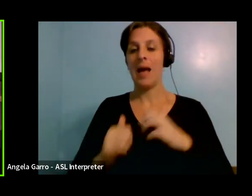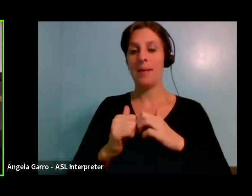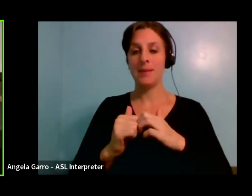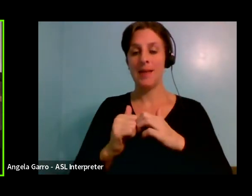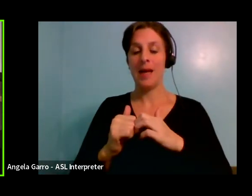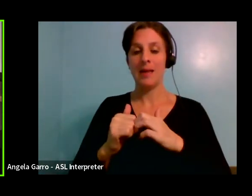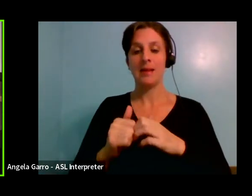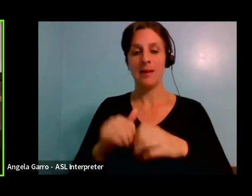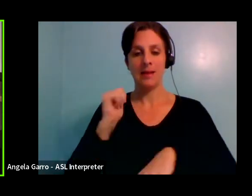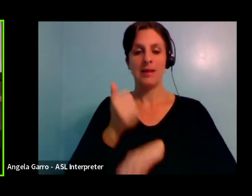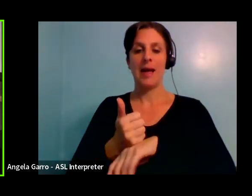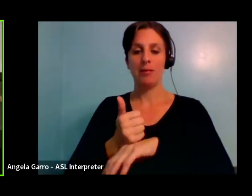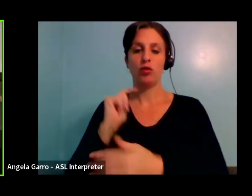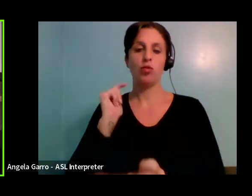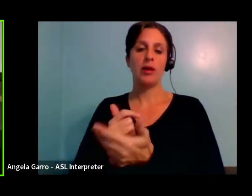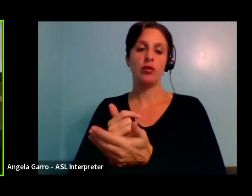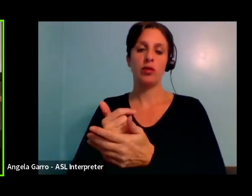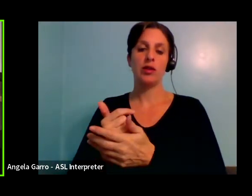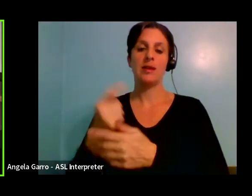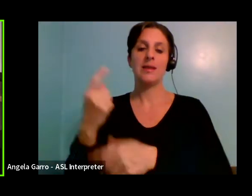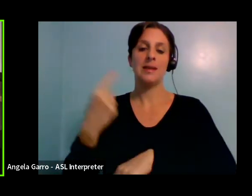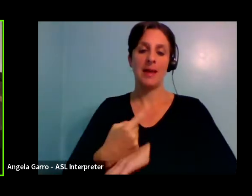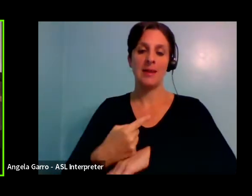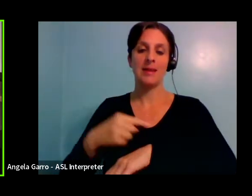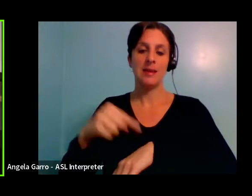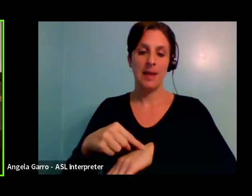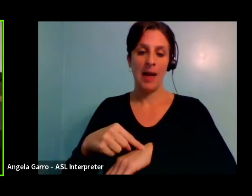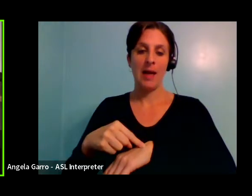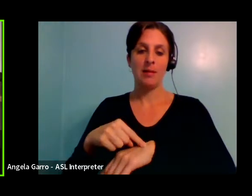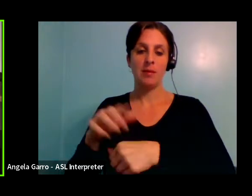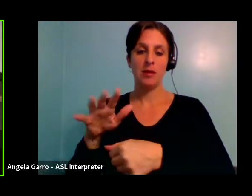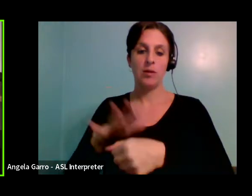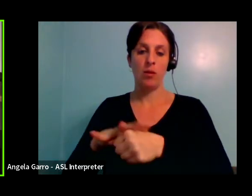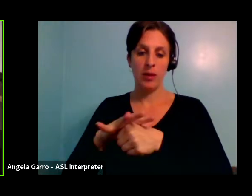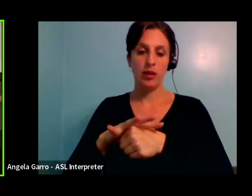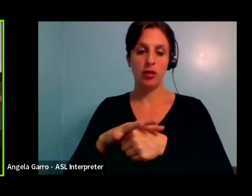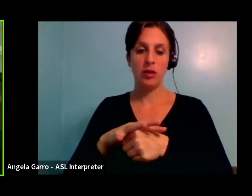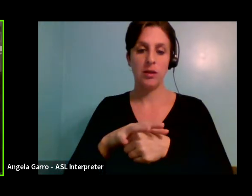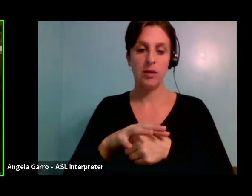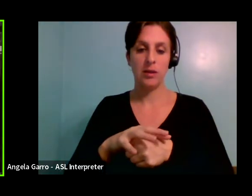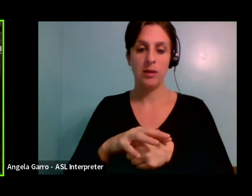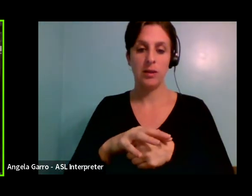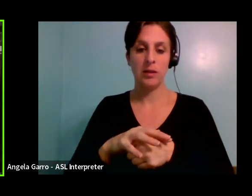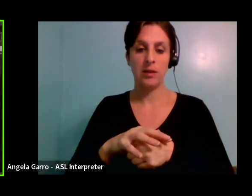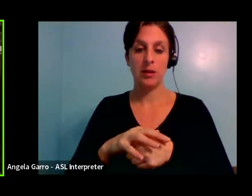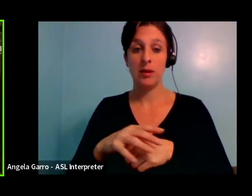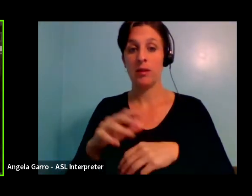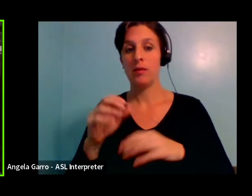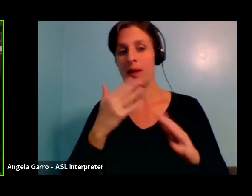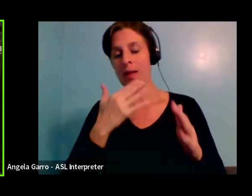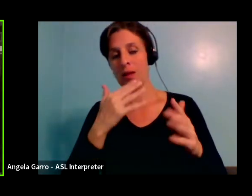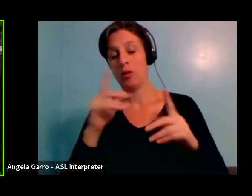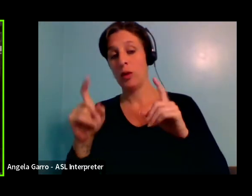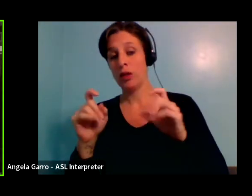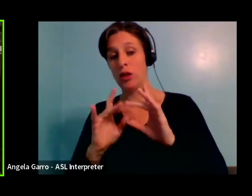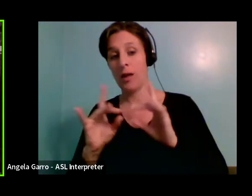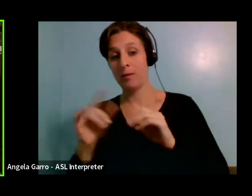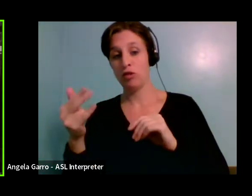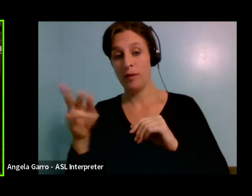established graduation dates, times, and locations. Thank you. Questions or comments from the board? Trustee